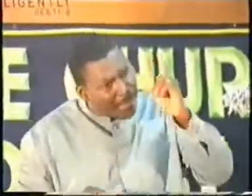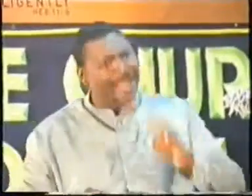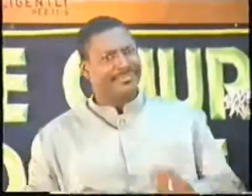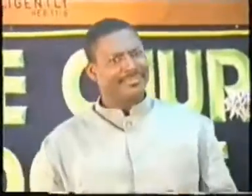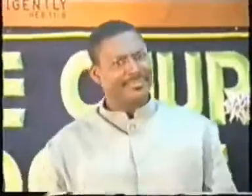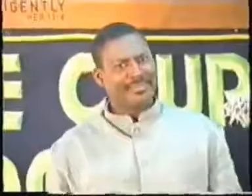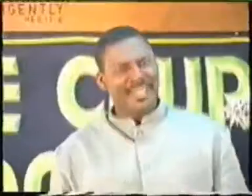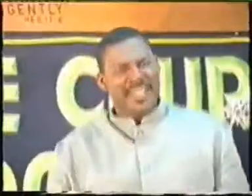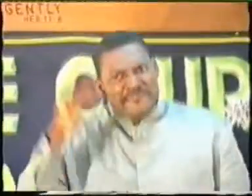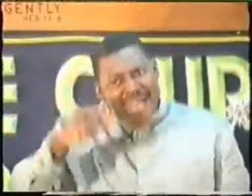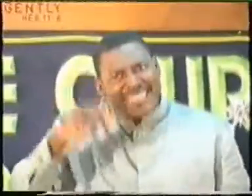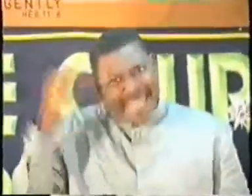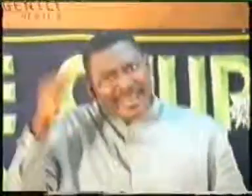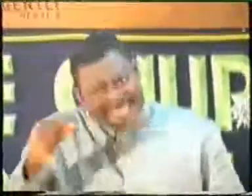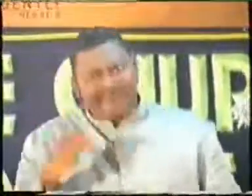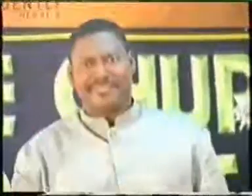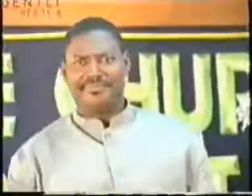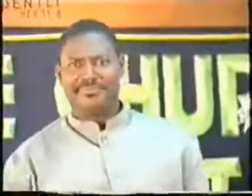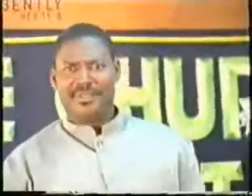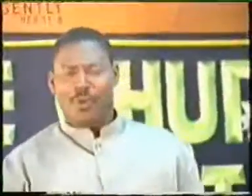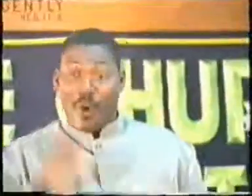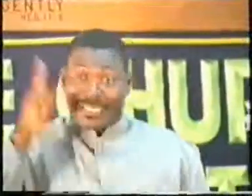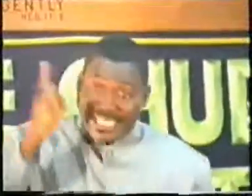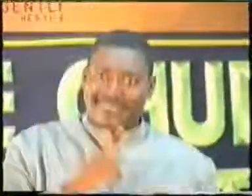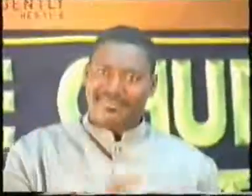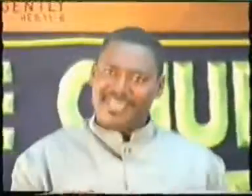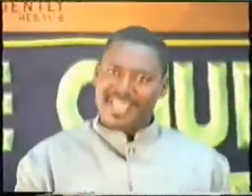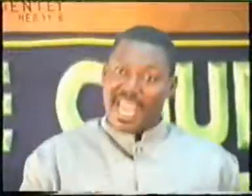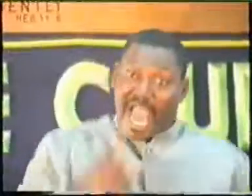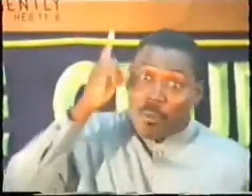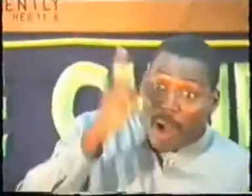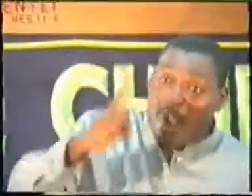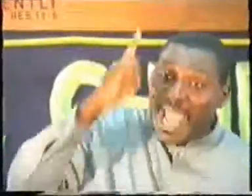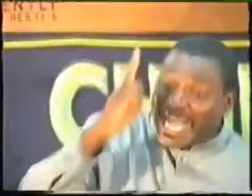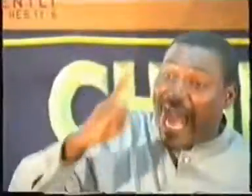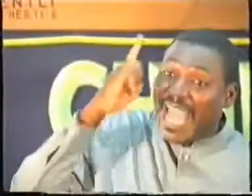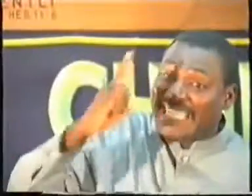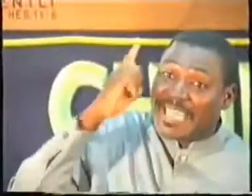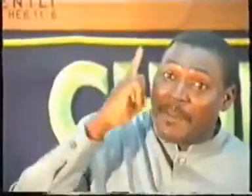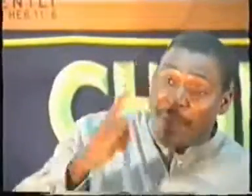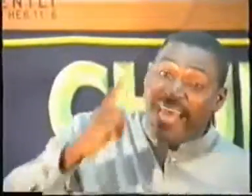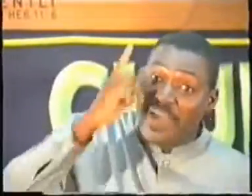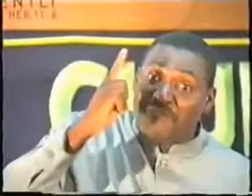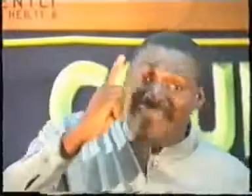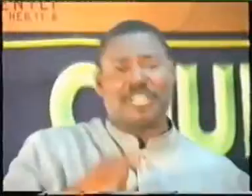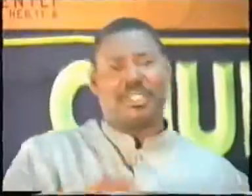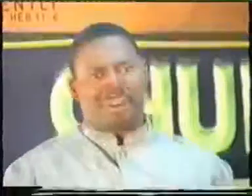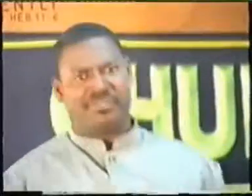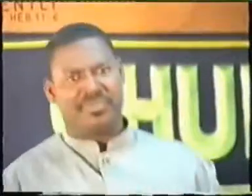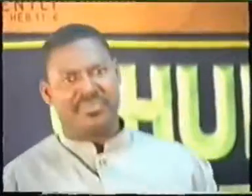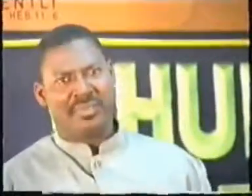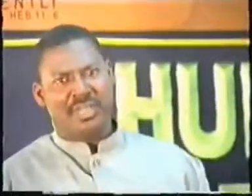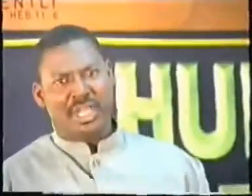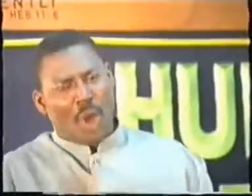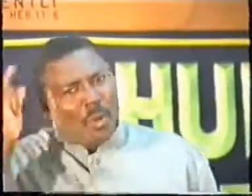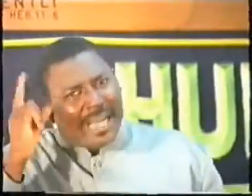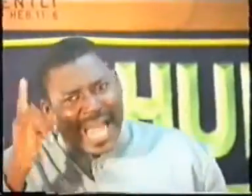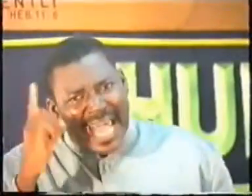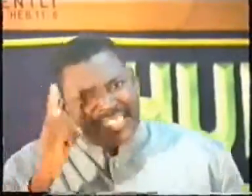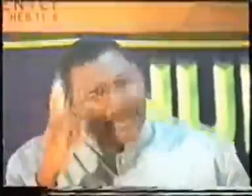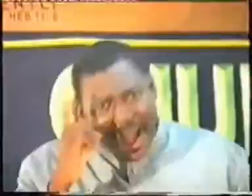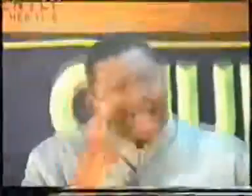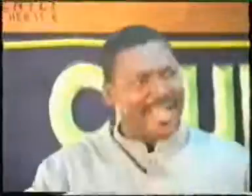chapter 1 pe verse number 7 was say one more eka ensempa in the first century no so